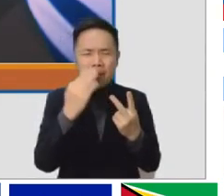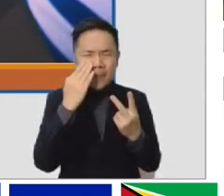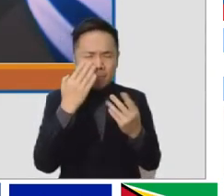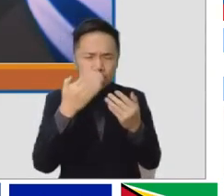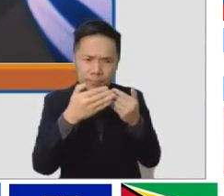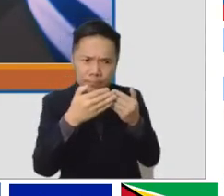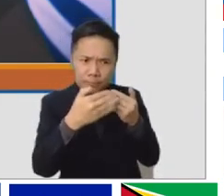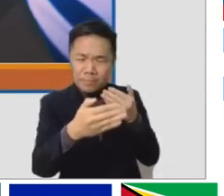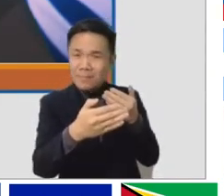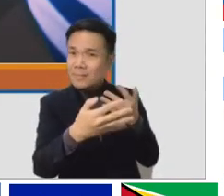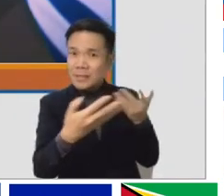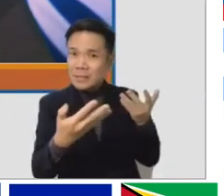new disease